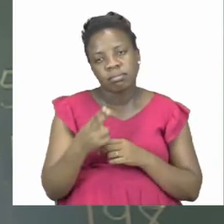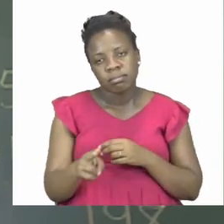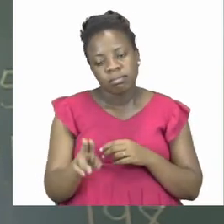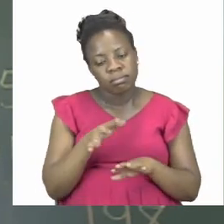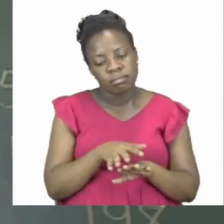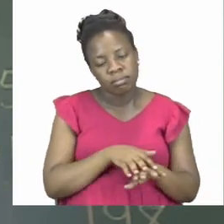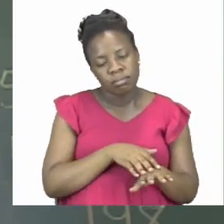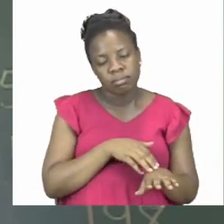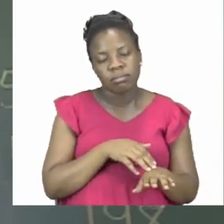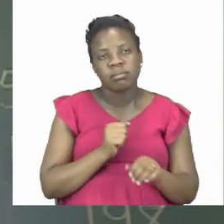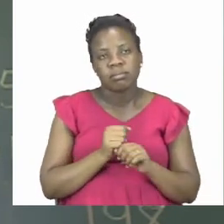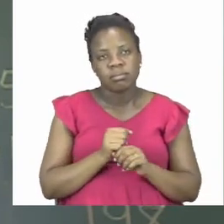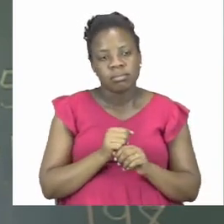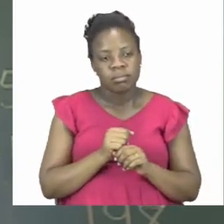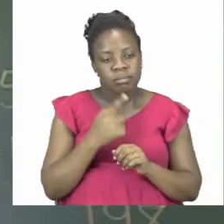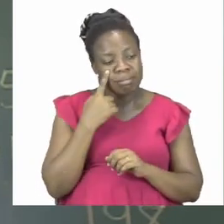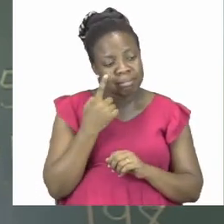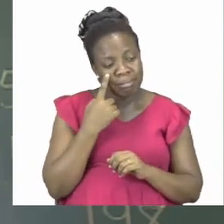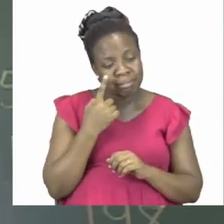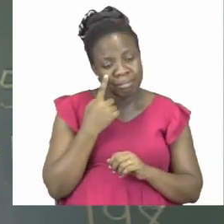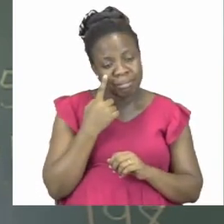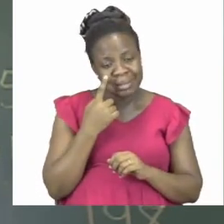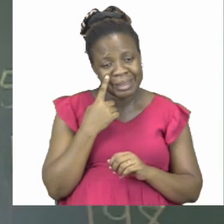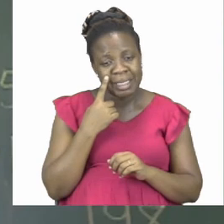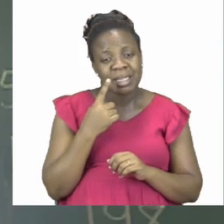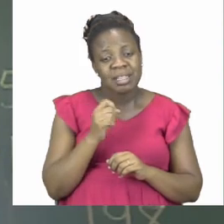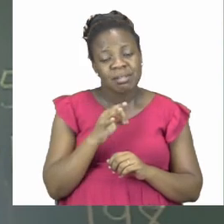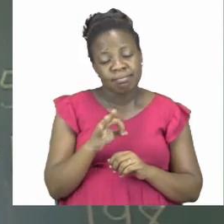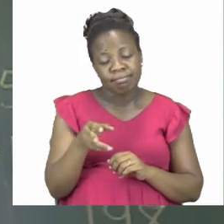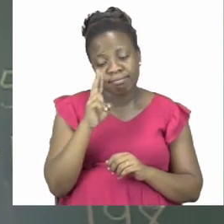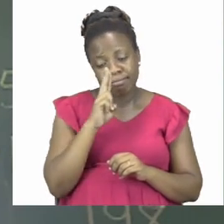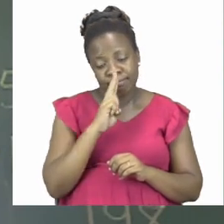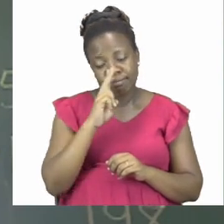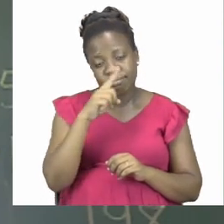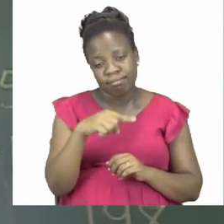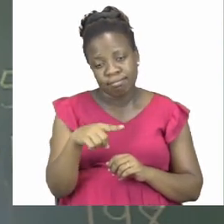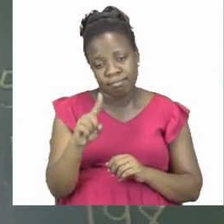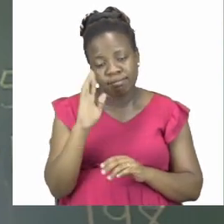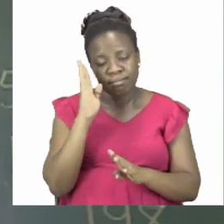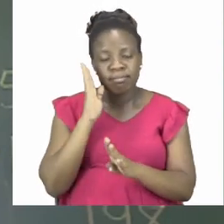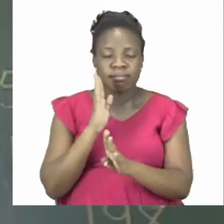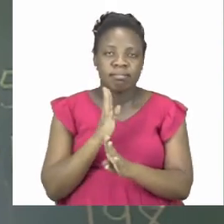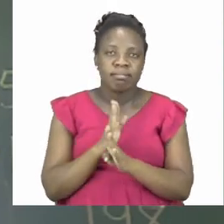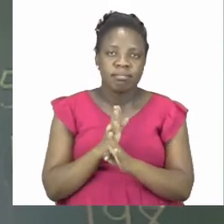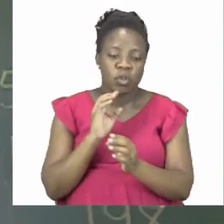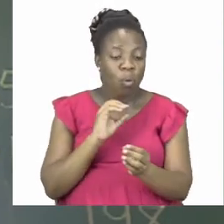page. Please make sure you check by saying it out loud. And when you're doubling and halving, be careful not to mix them